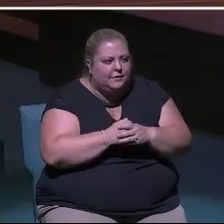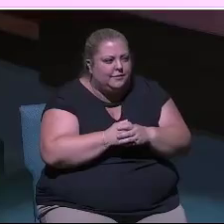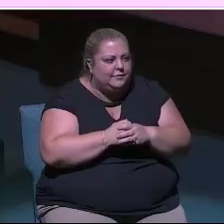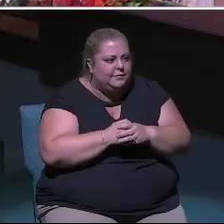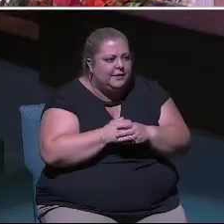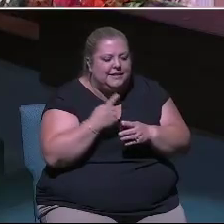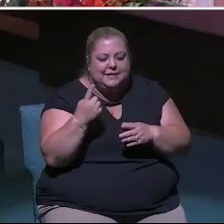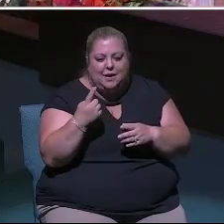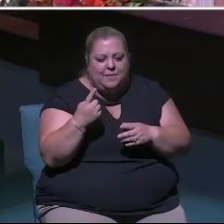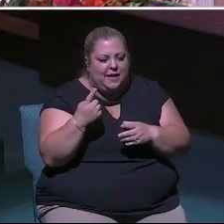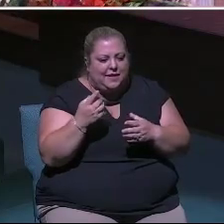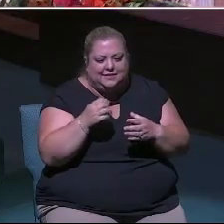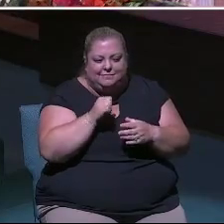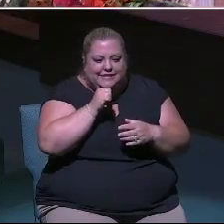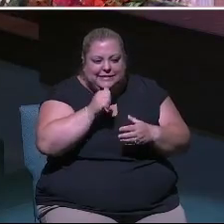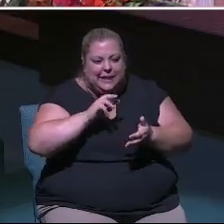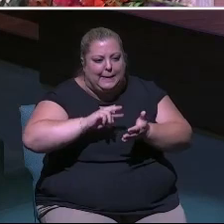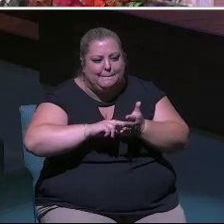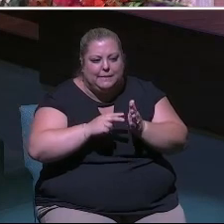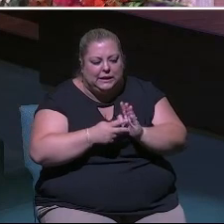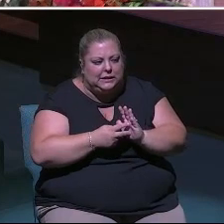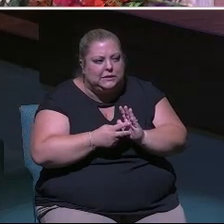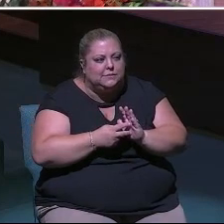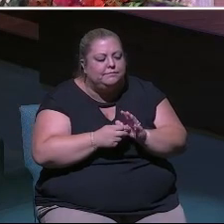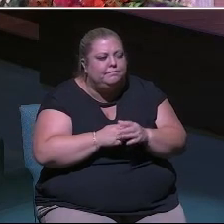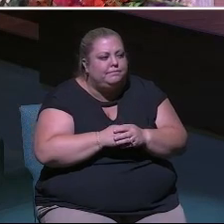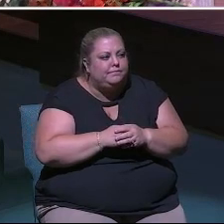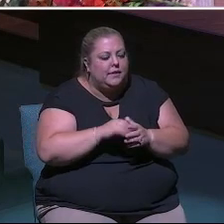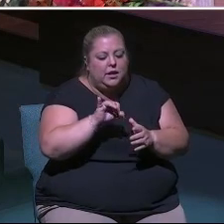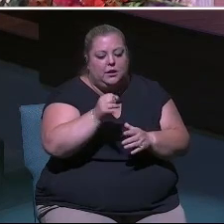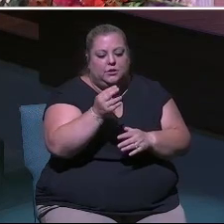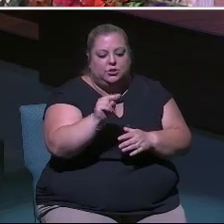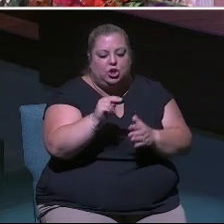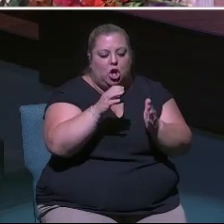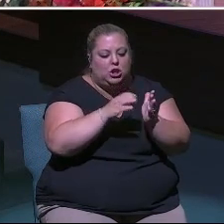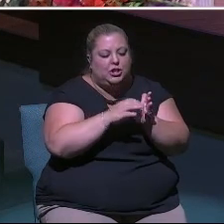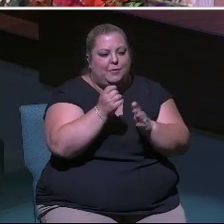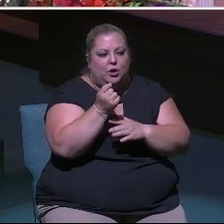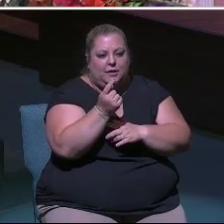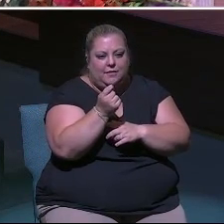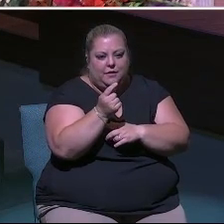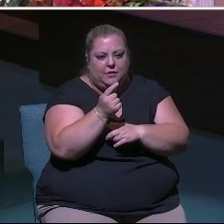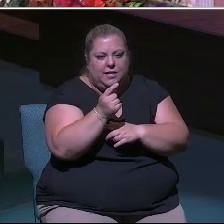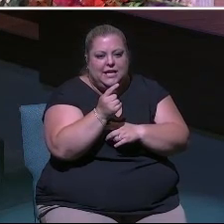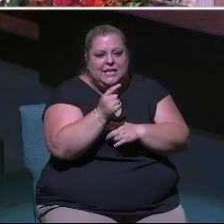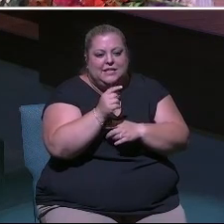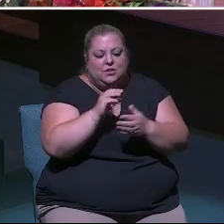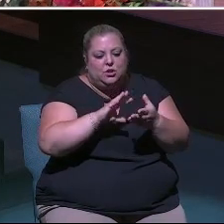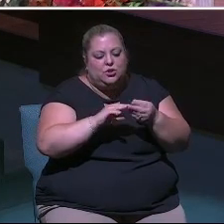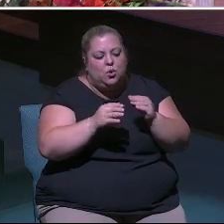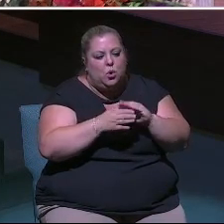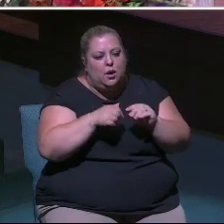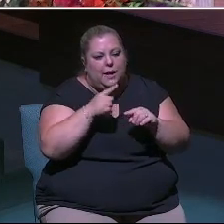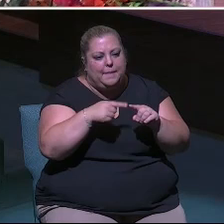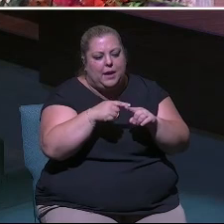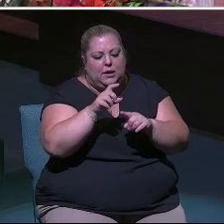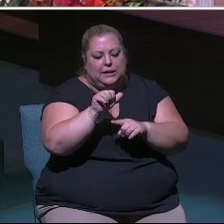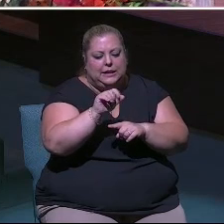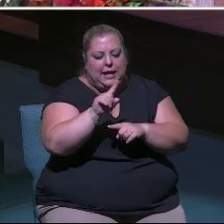something that he didn't mean. In John chapter number 11 is the story of Lazarus. Very familiar